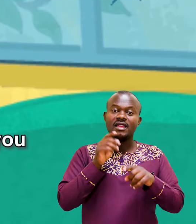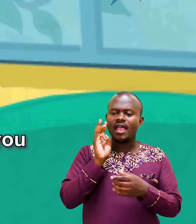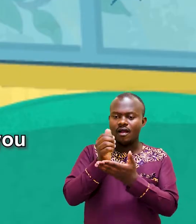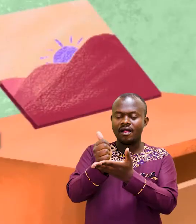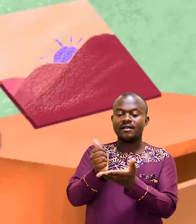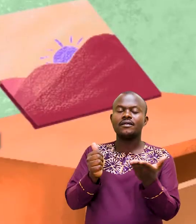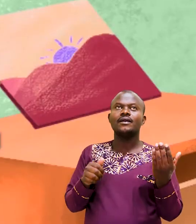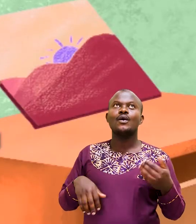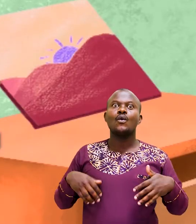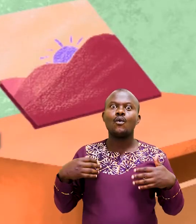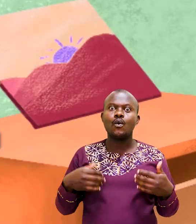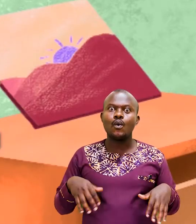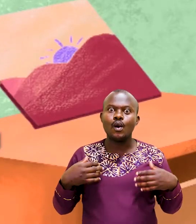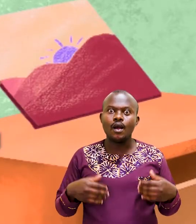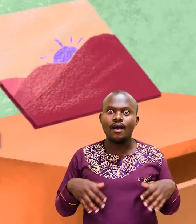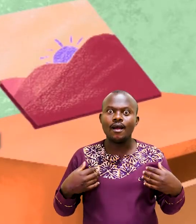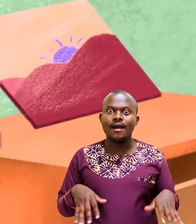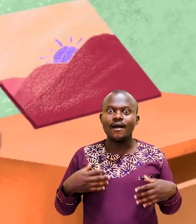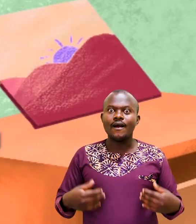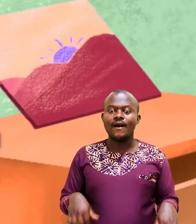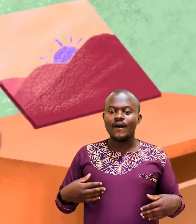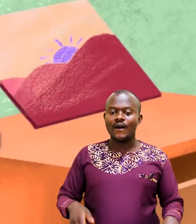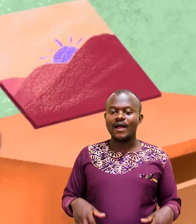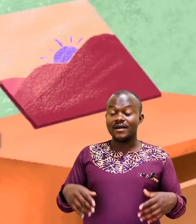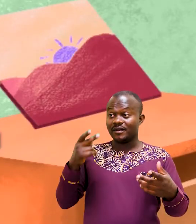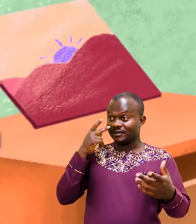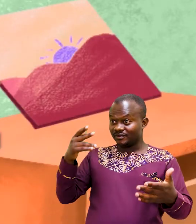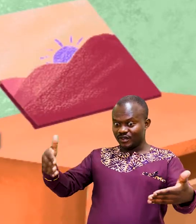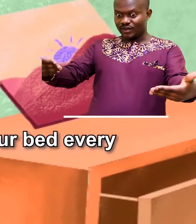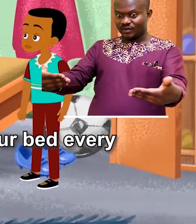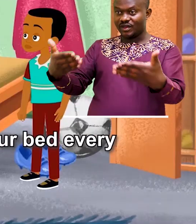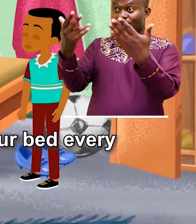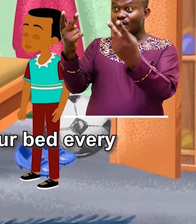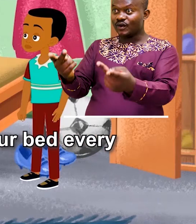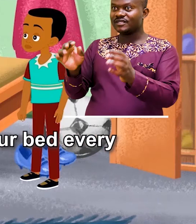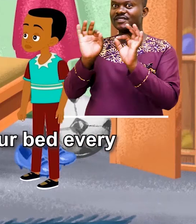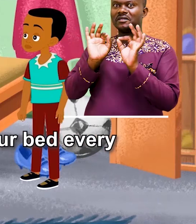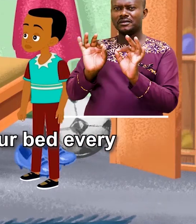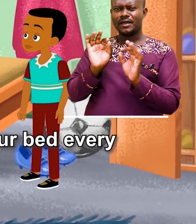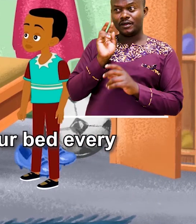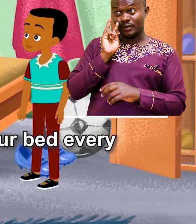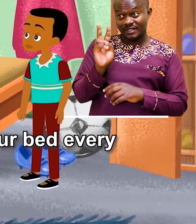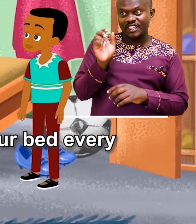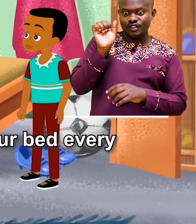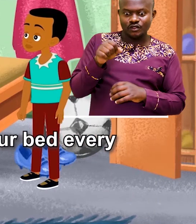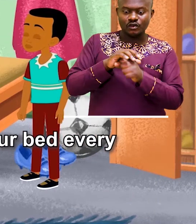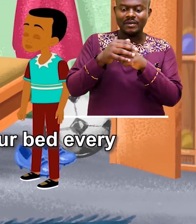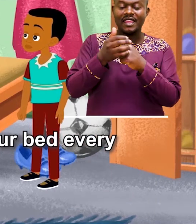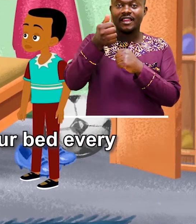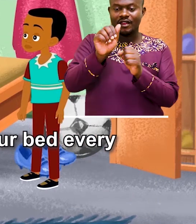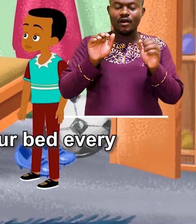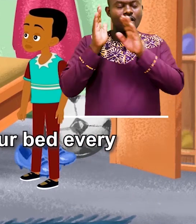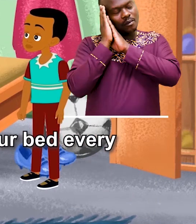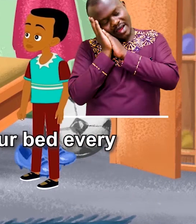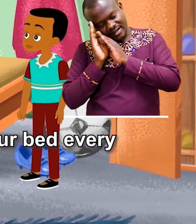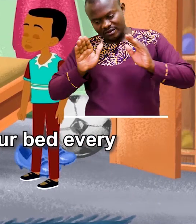you. Wow! The bed looks very good. Great. You see? You should make your